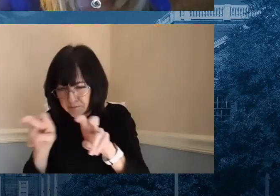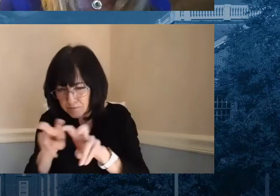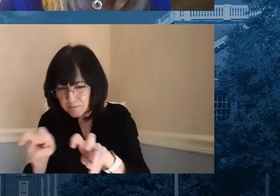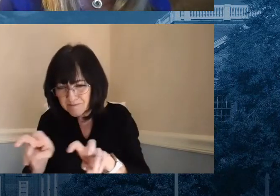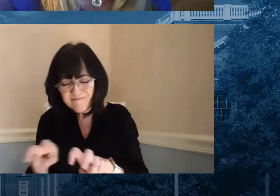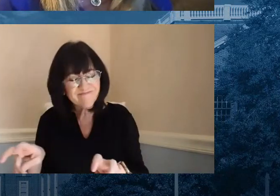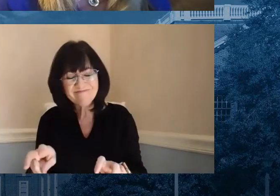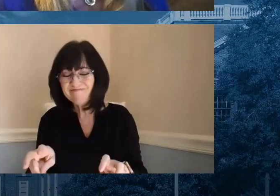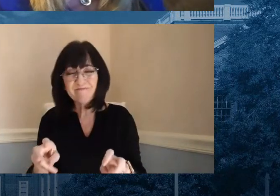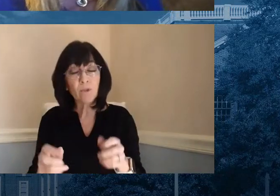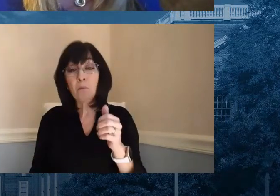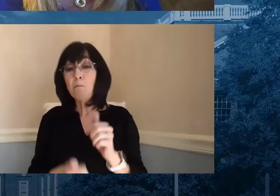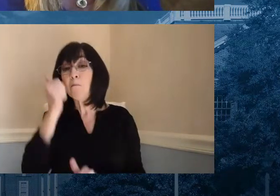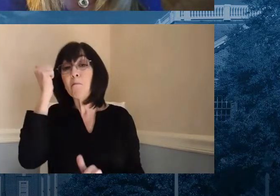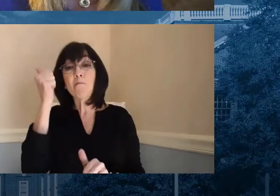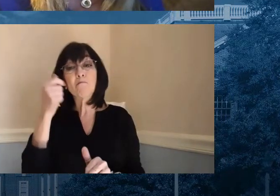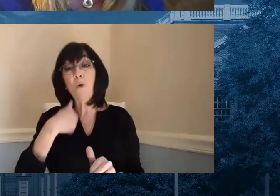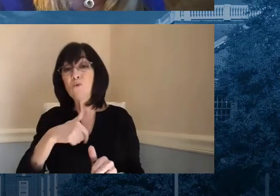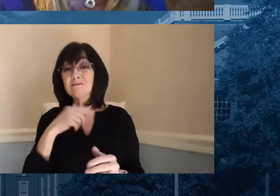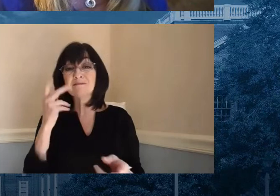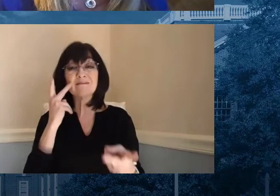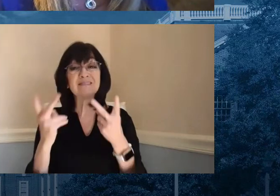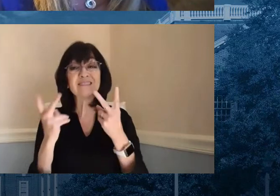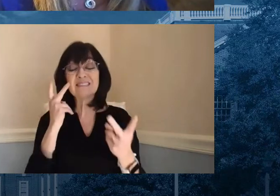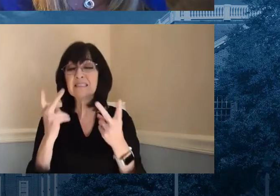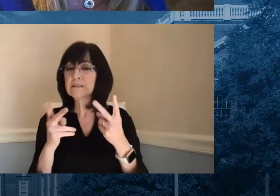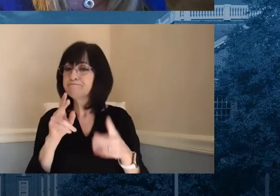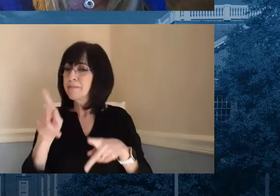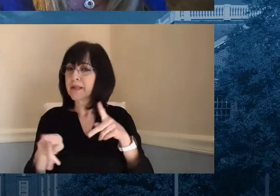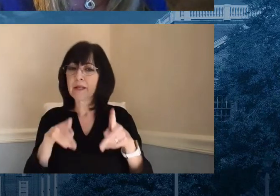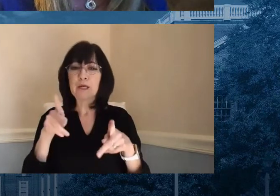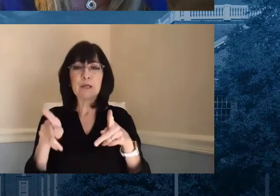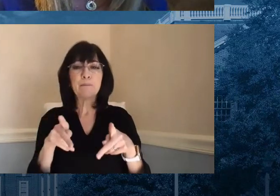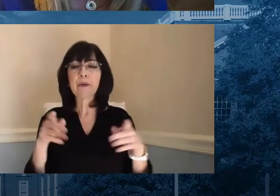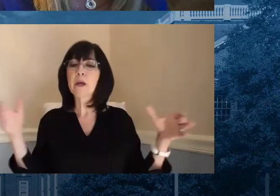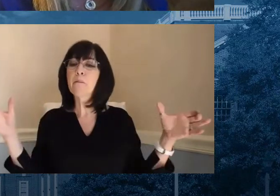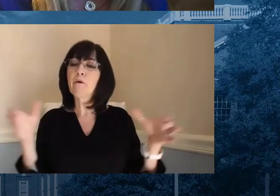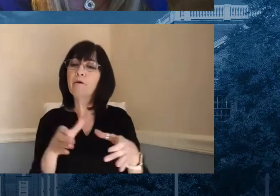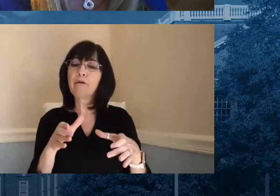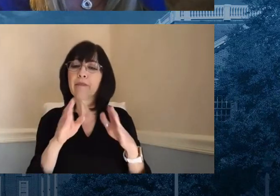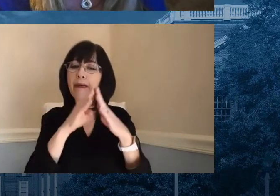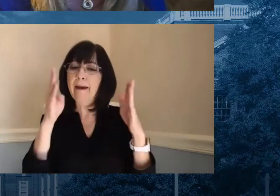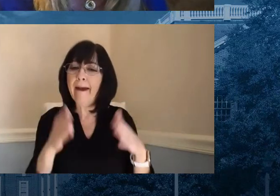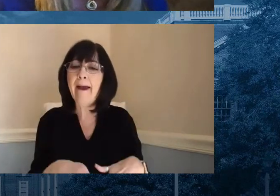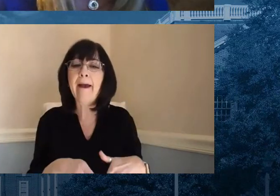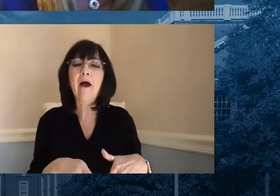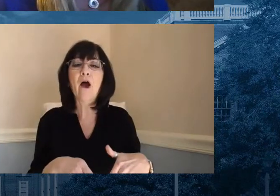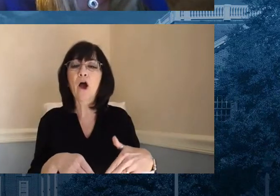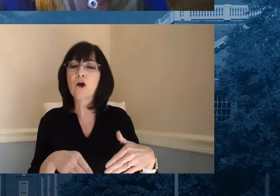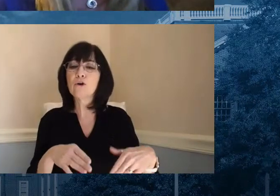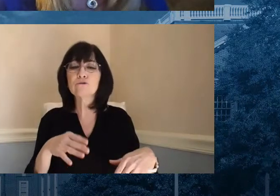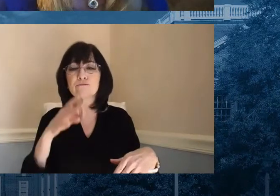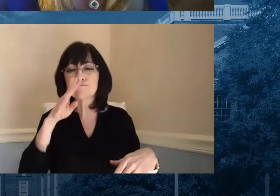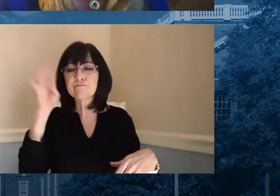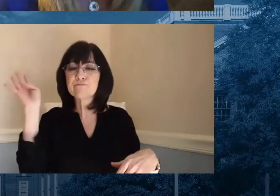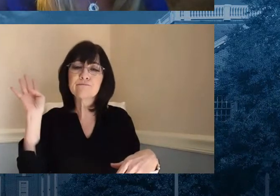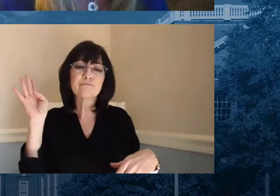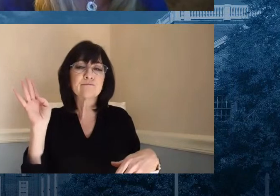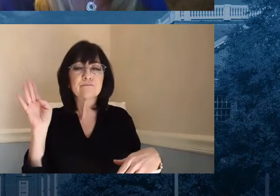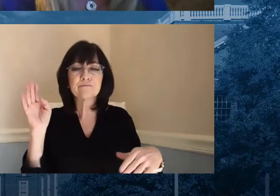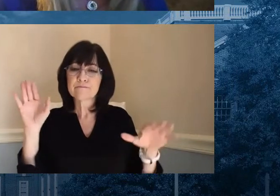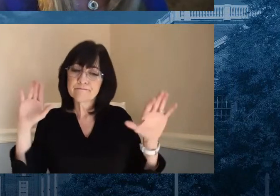household spread or spread related to social events or activities. No